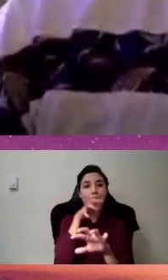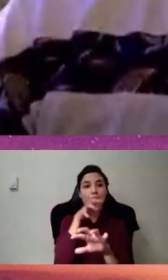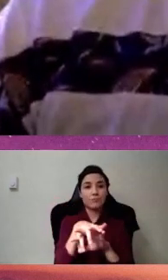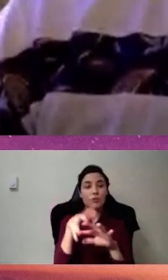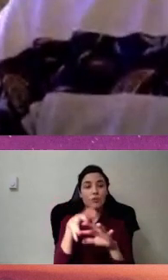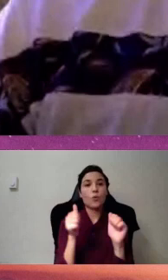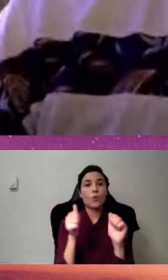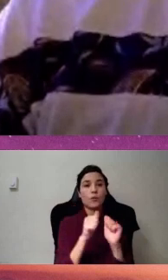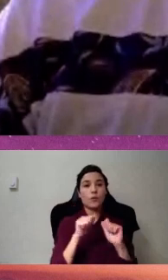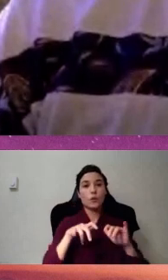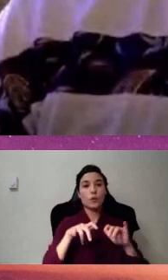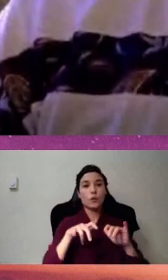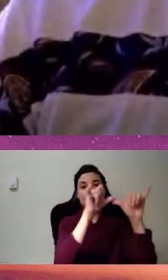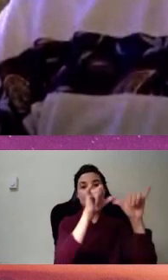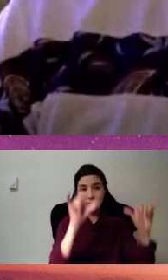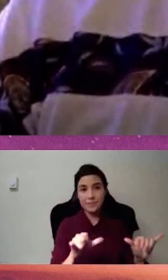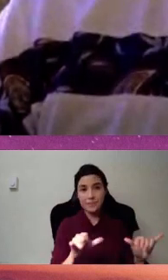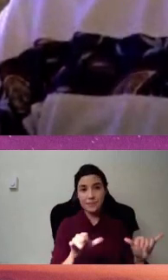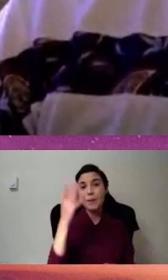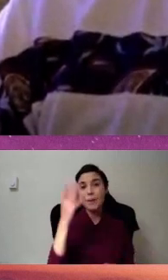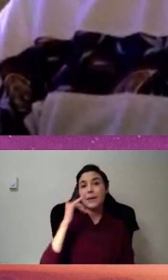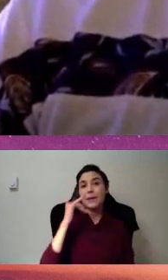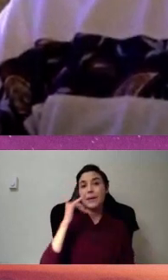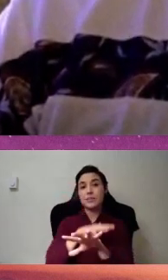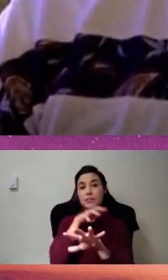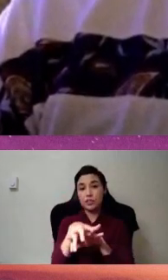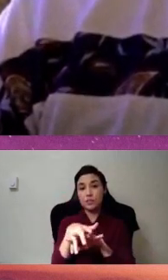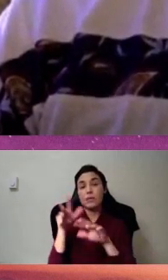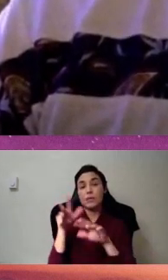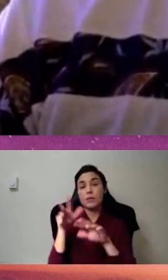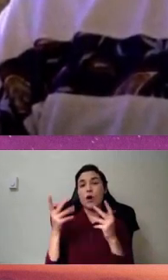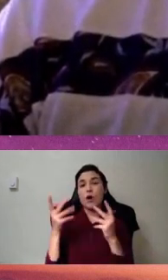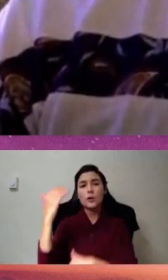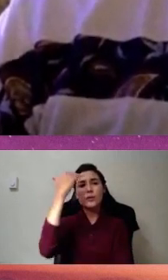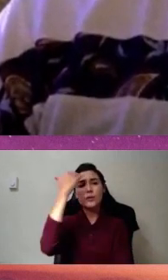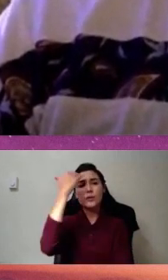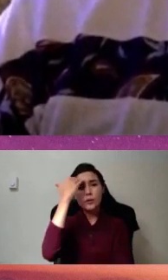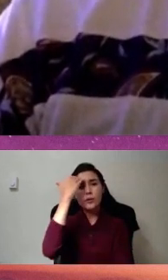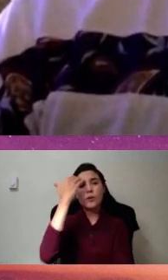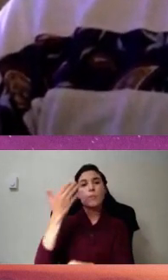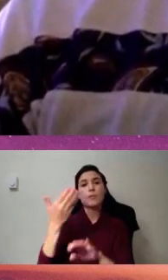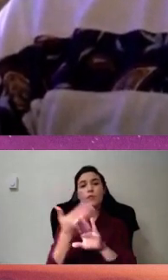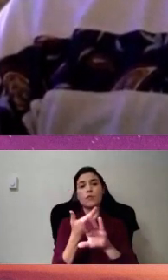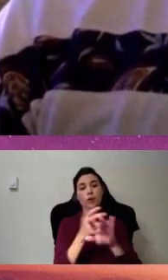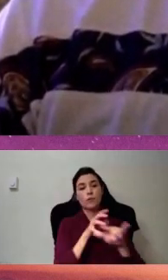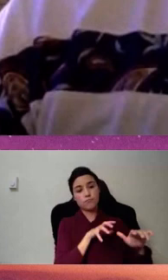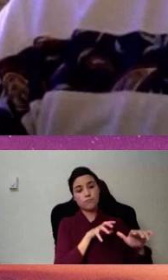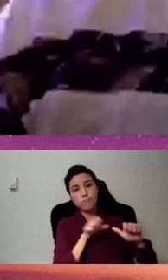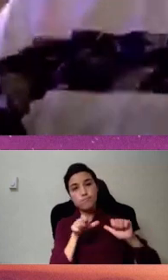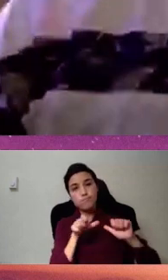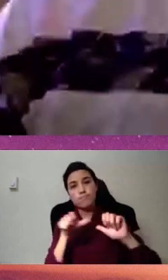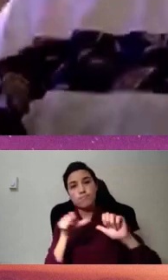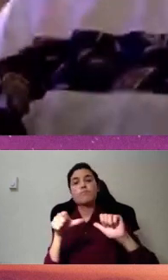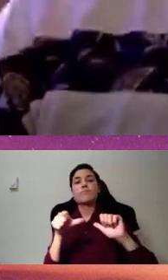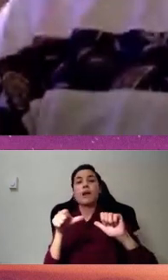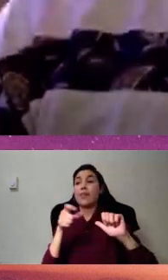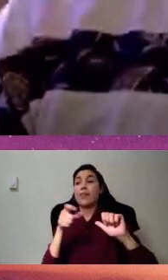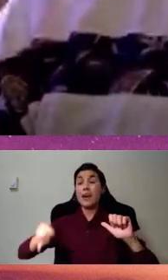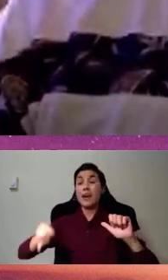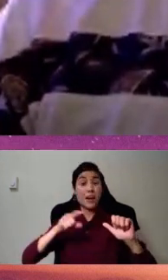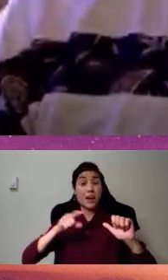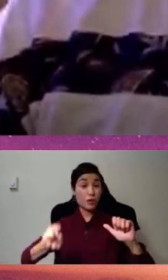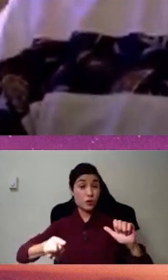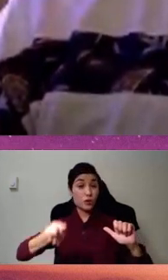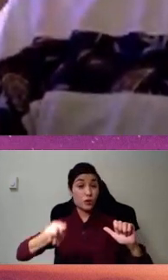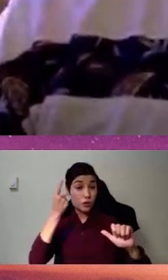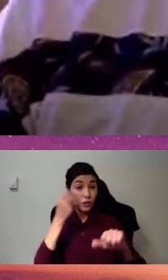folks knew prior to colonialism and understood kind of